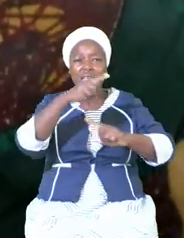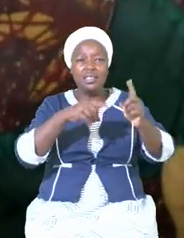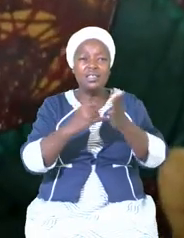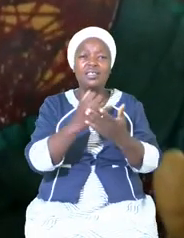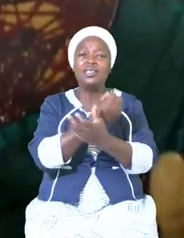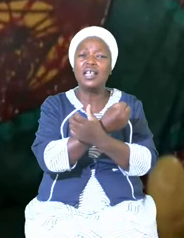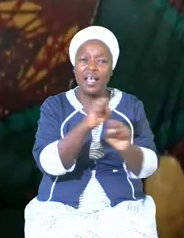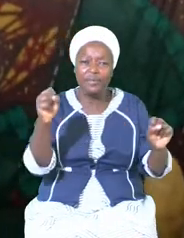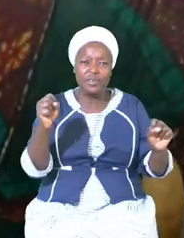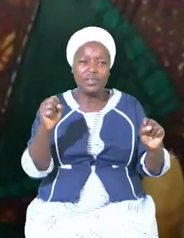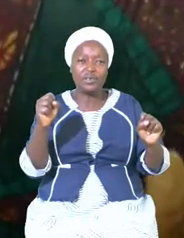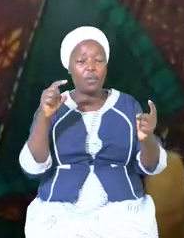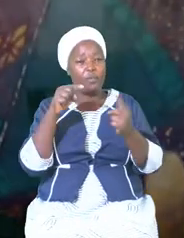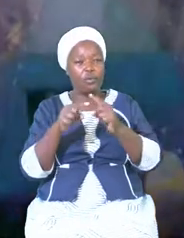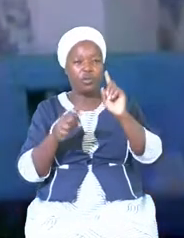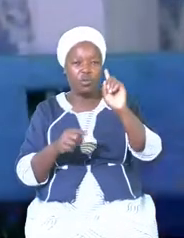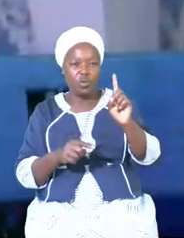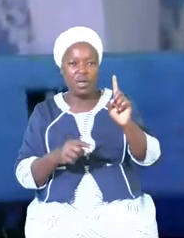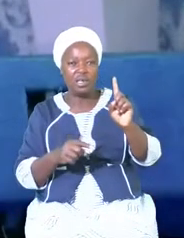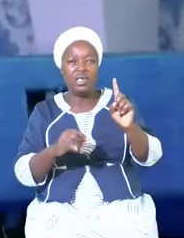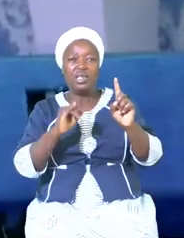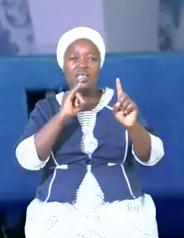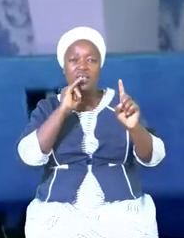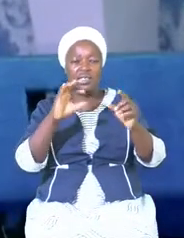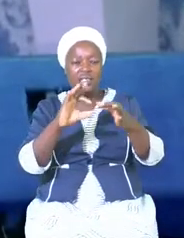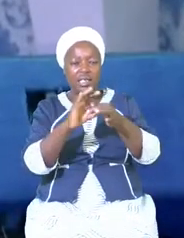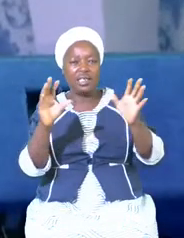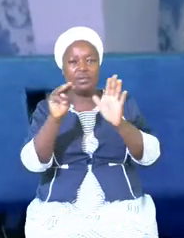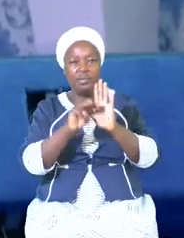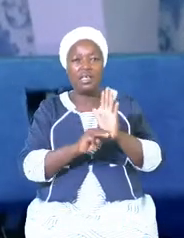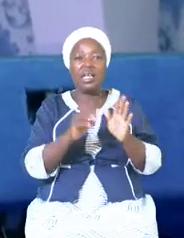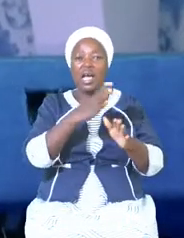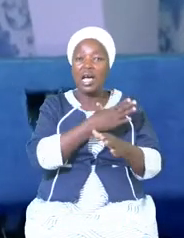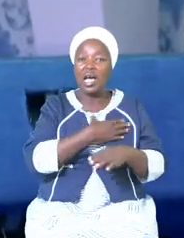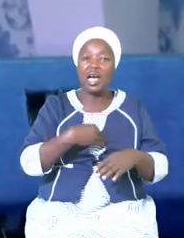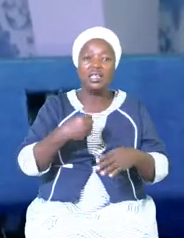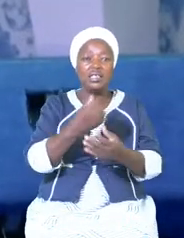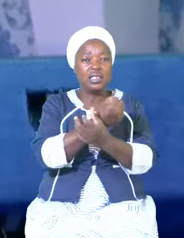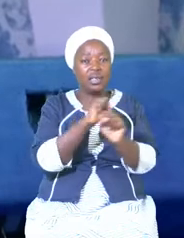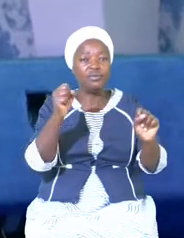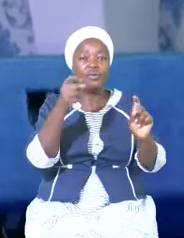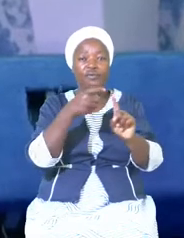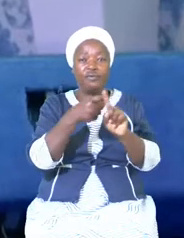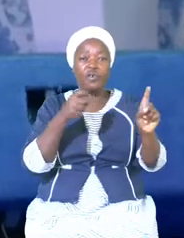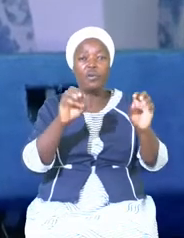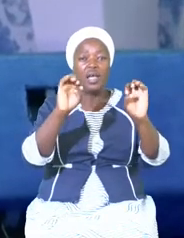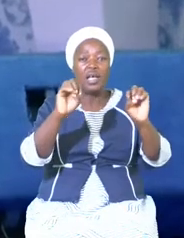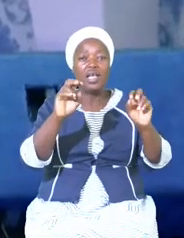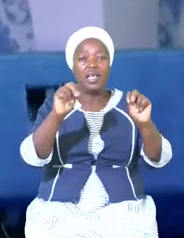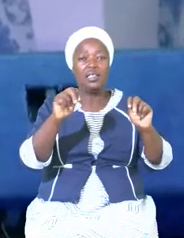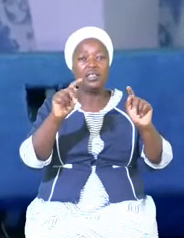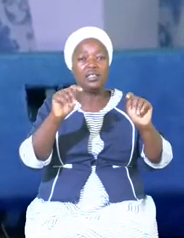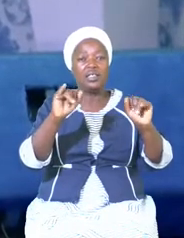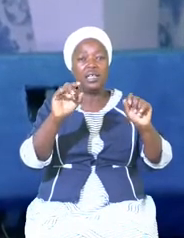Yes. Point number one, disengagement and salvation from enticing